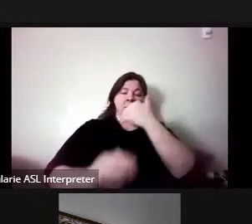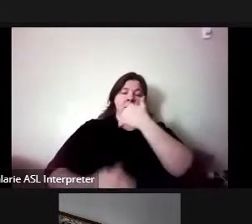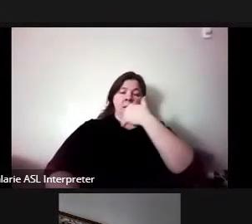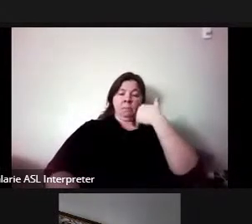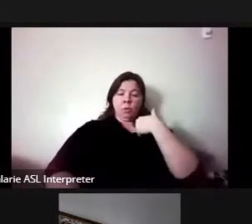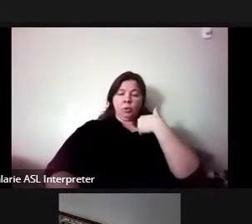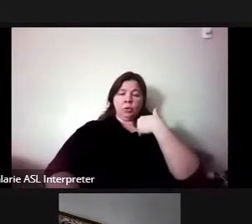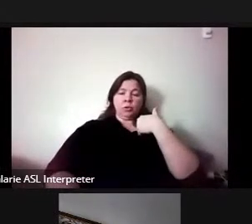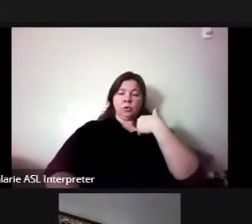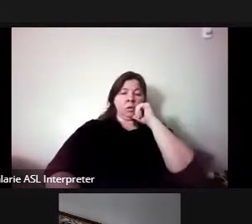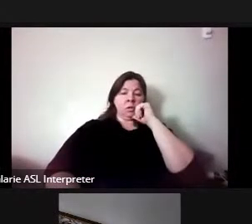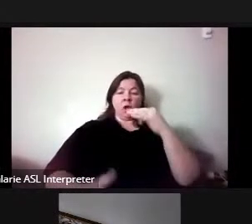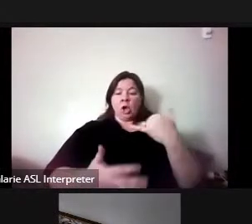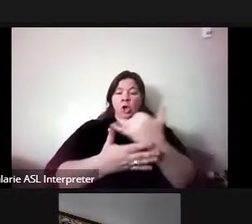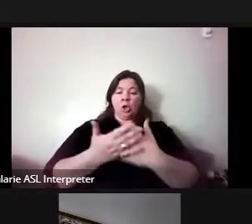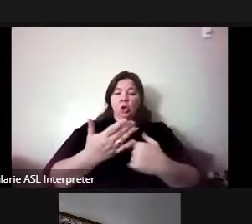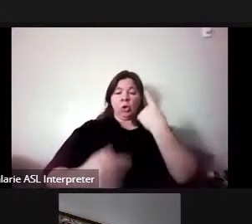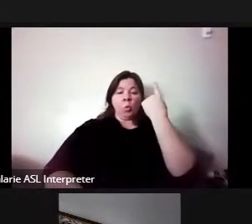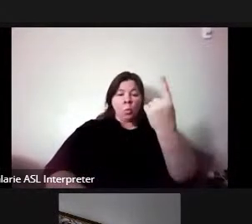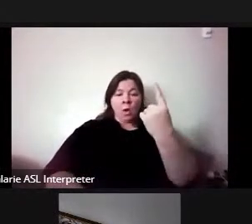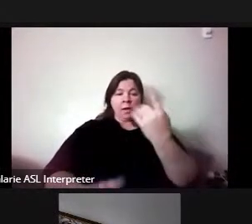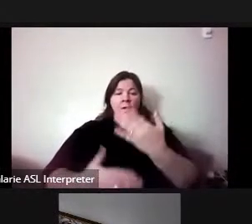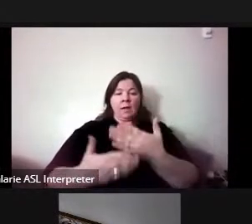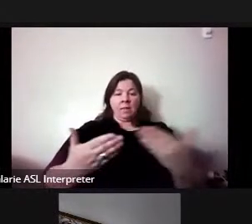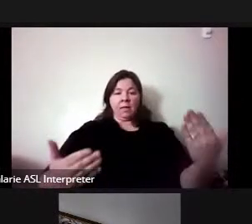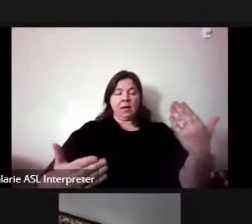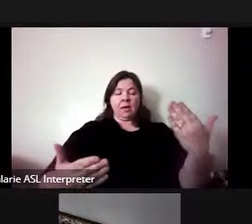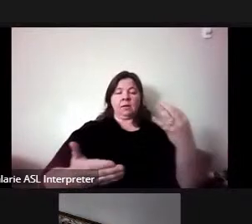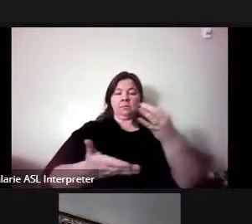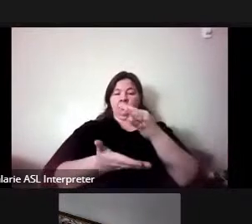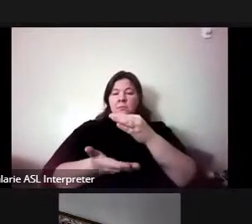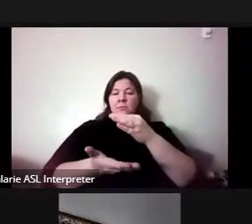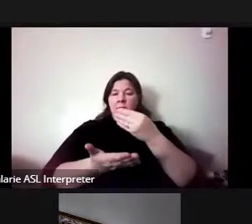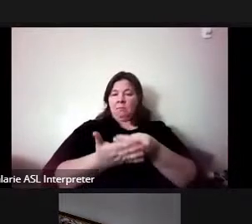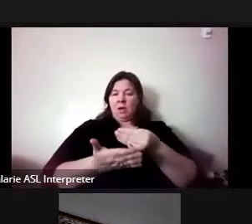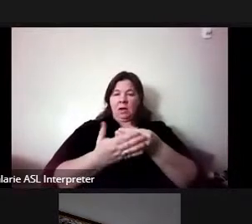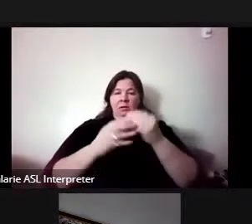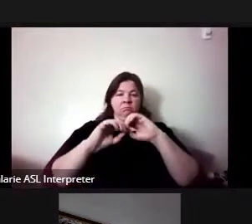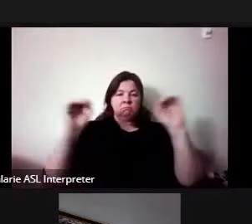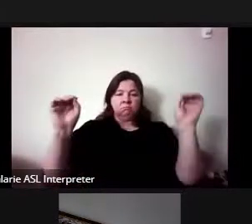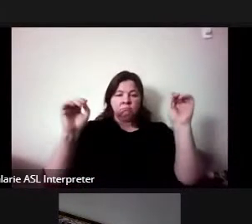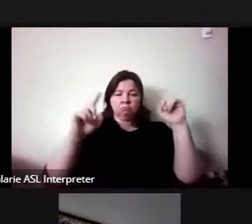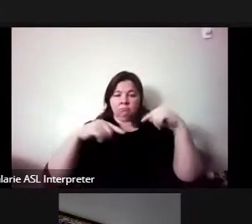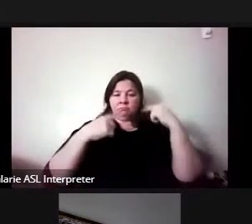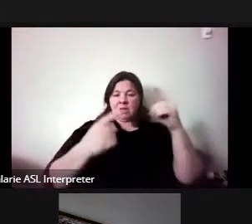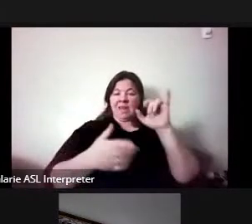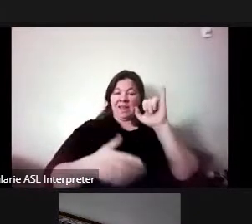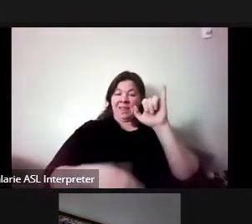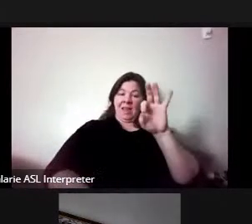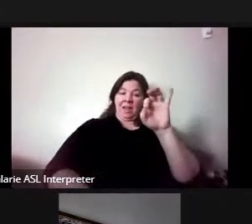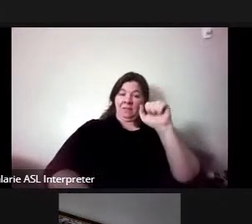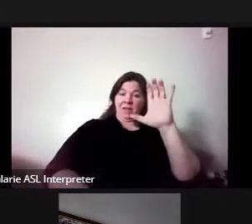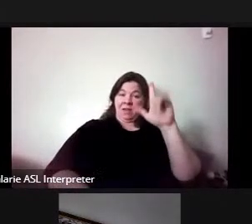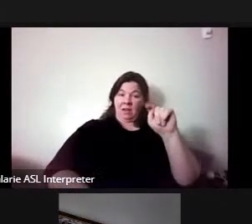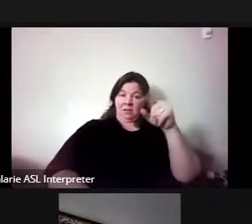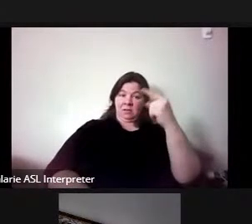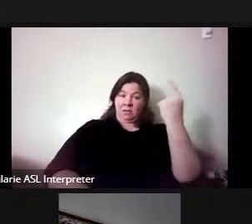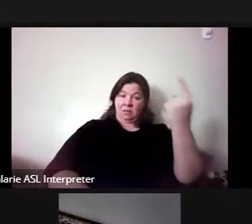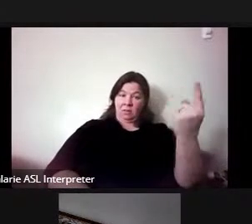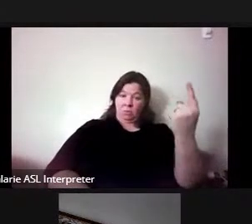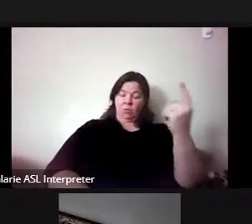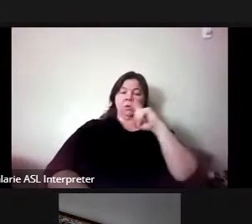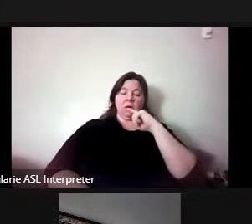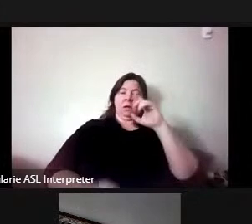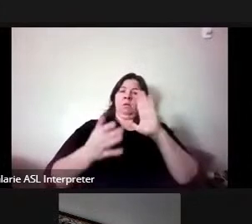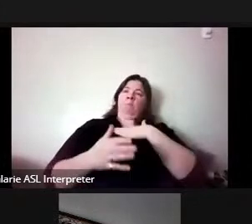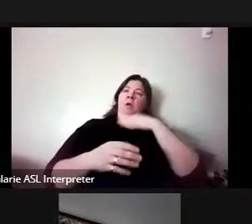a single dime, that fact alone should be, in my opinion, more